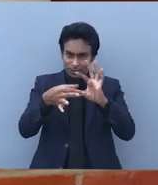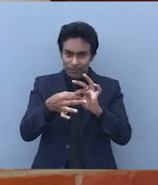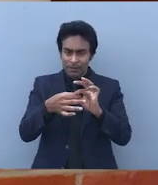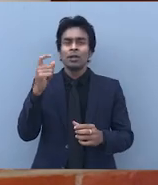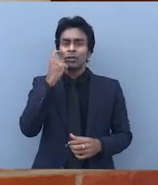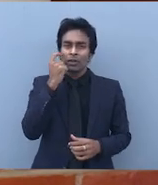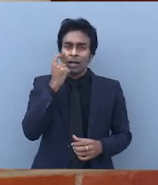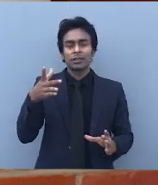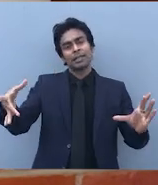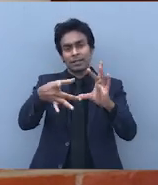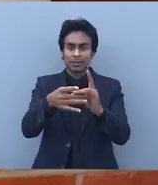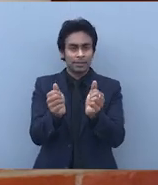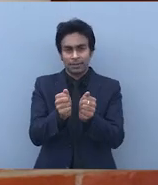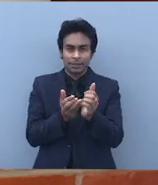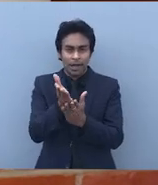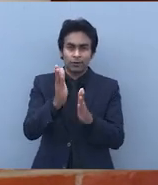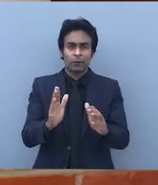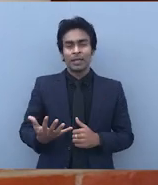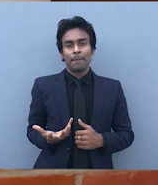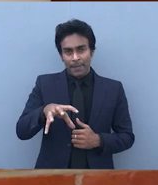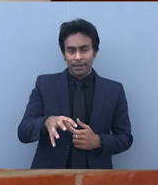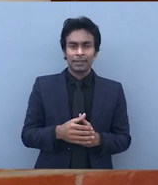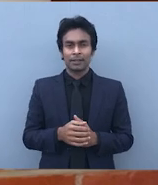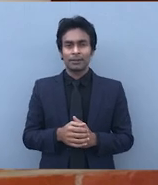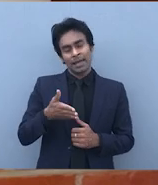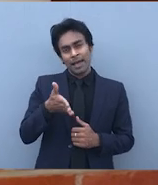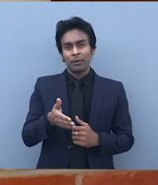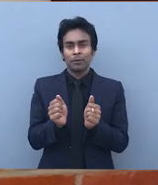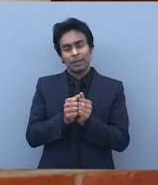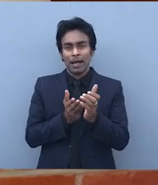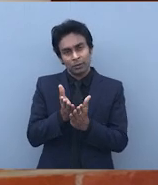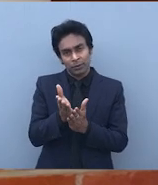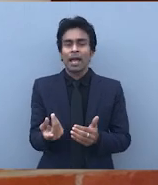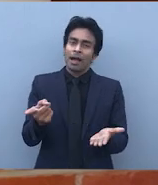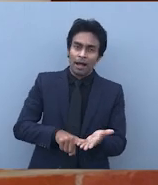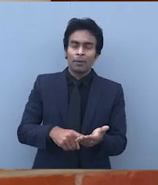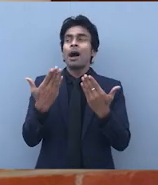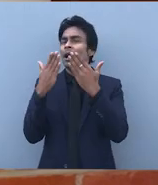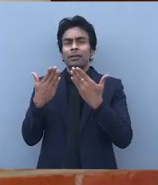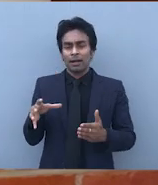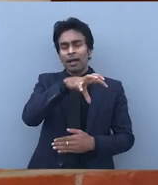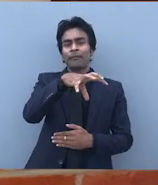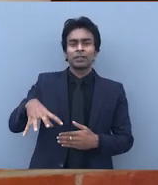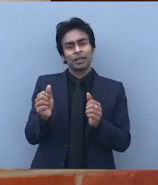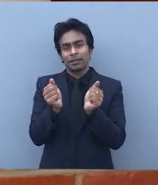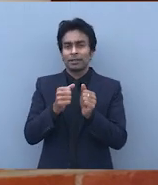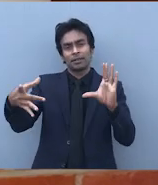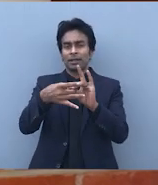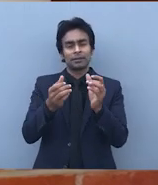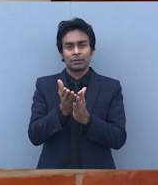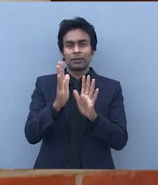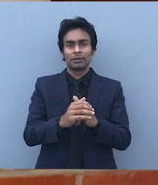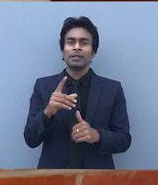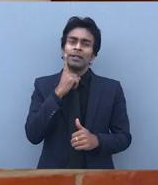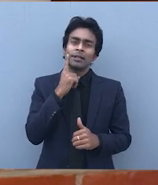many countries with the United Kingdom. Every year, under the British Council Global Scholarship Programmes, hundreds of Bangladeshi students embark on a journey